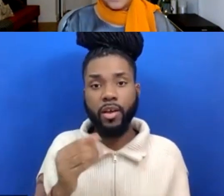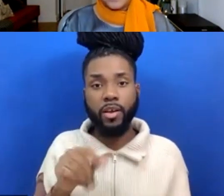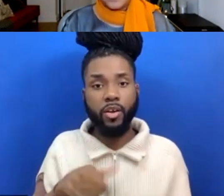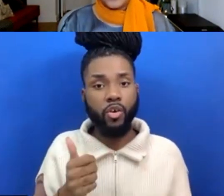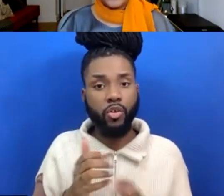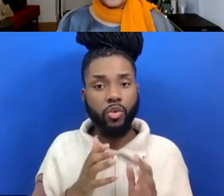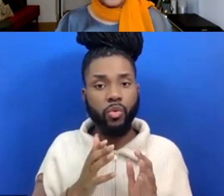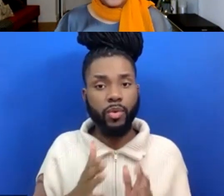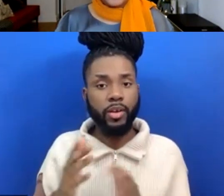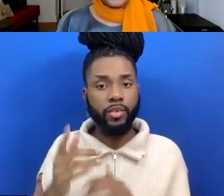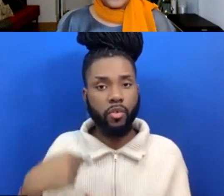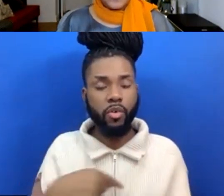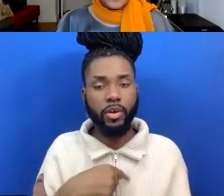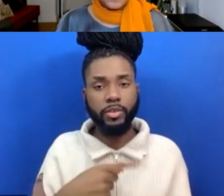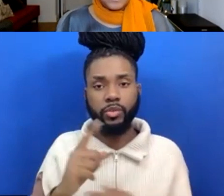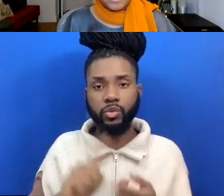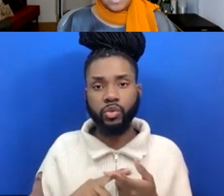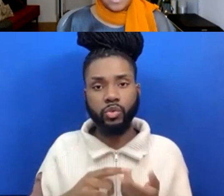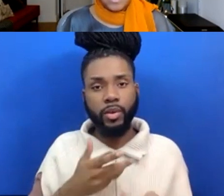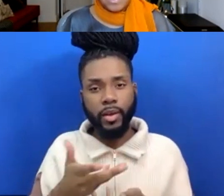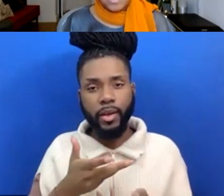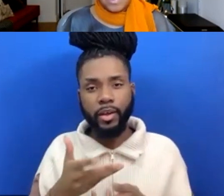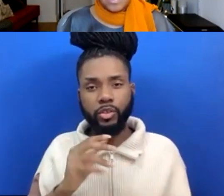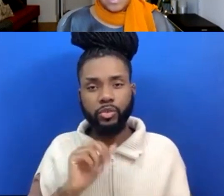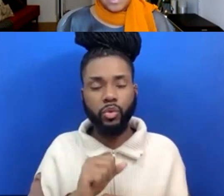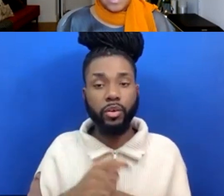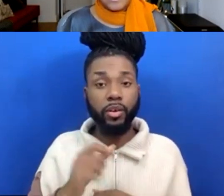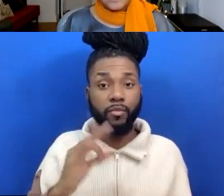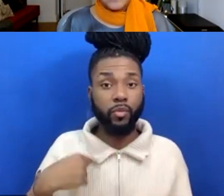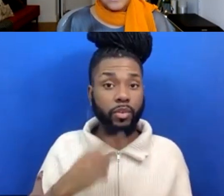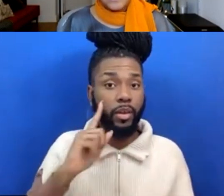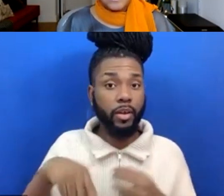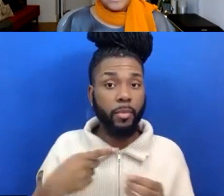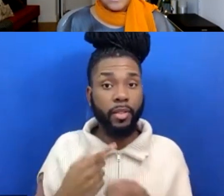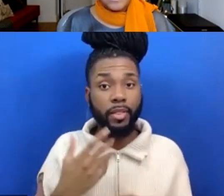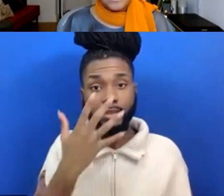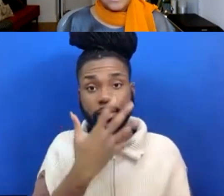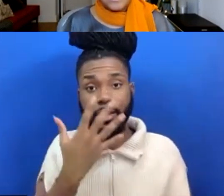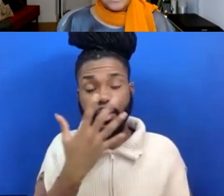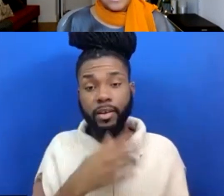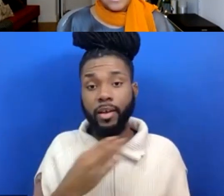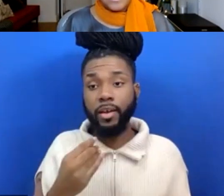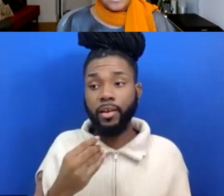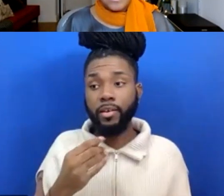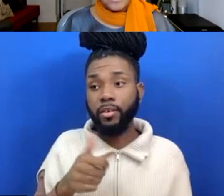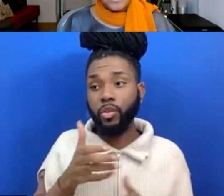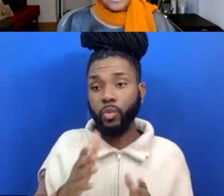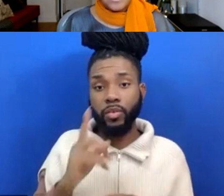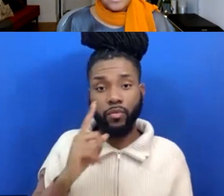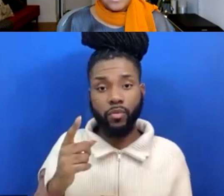engage work. If we're speaking about the sort of aesthetic, there's other ways to engage rather than thinking that one must